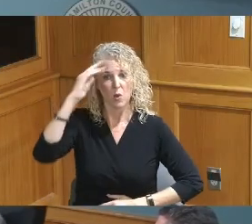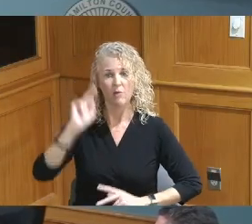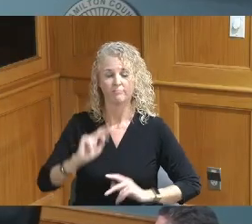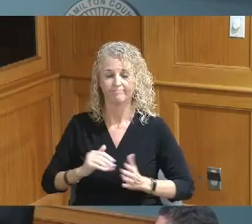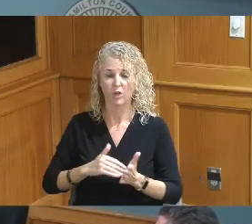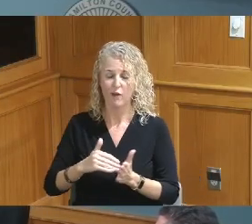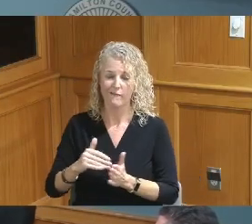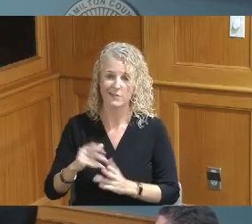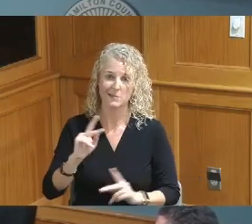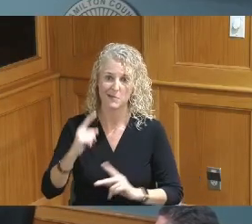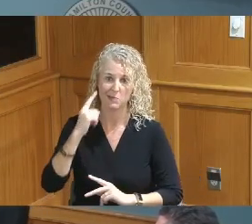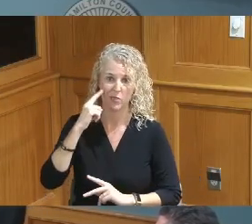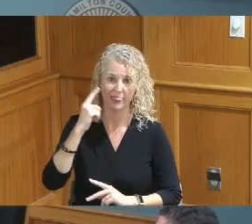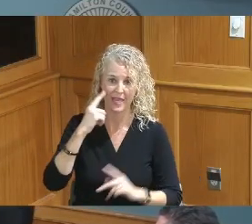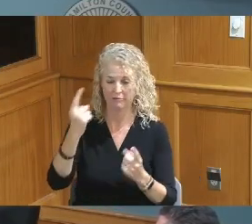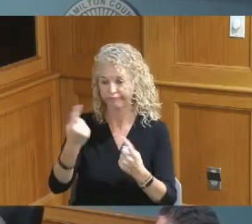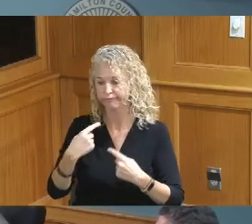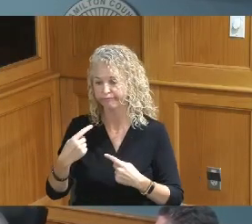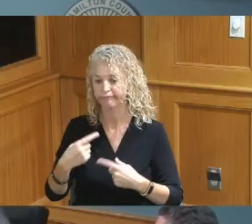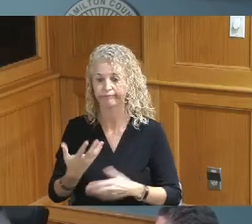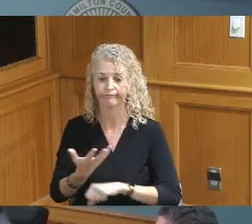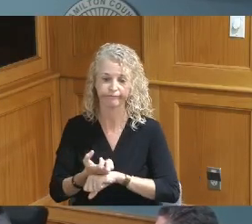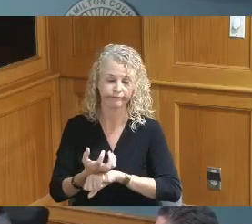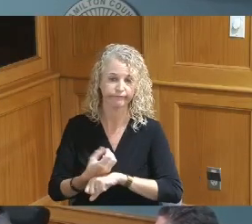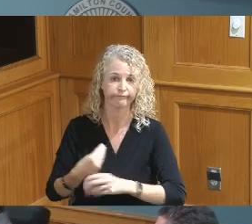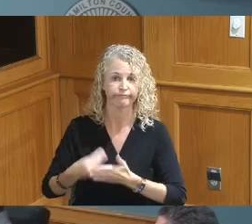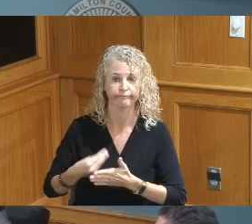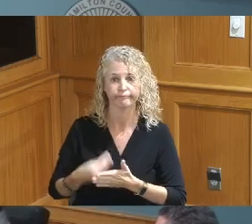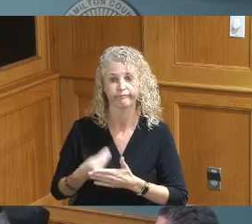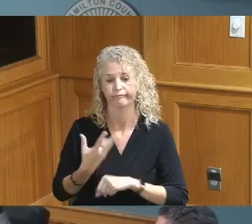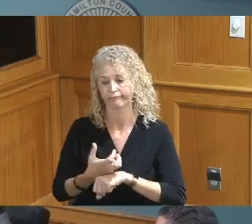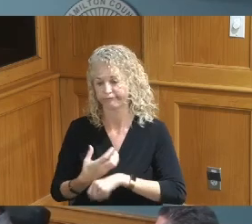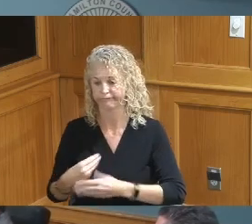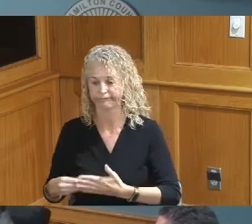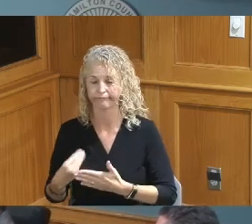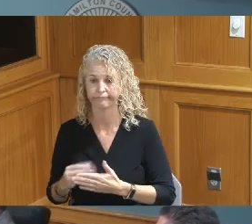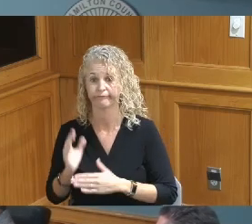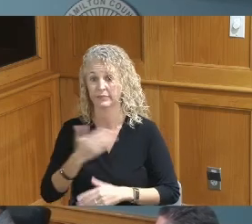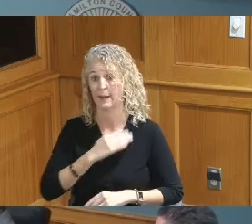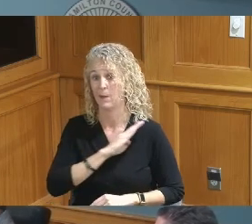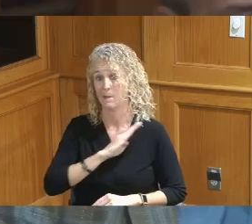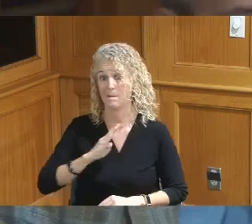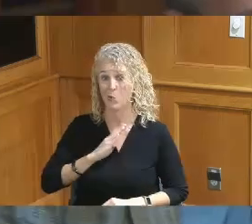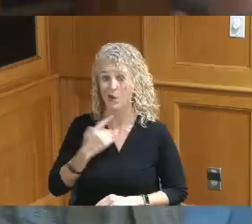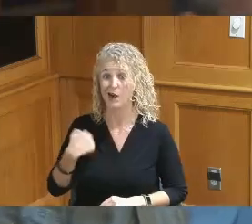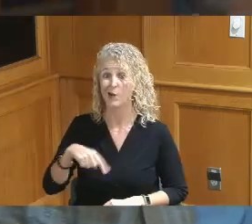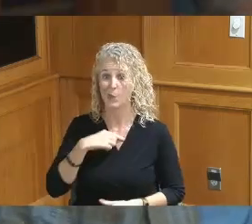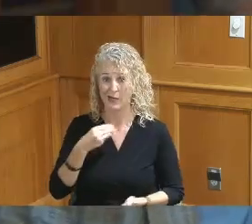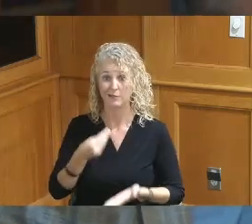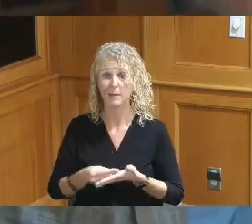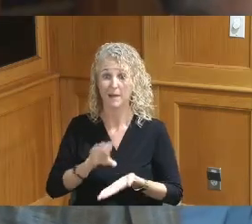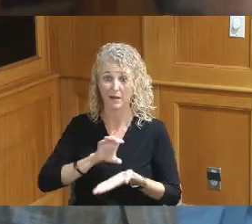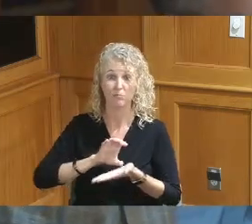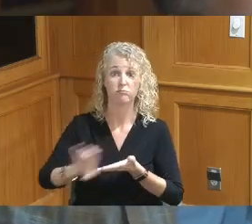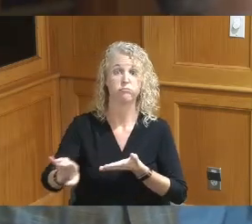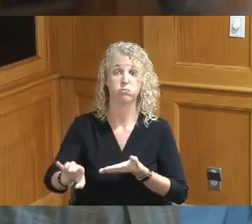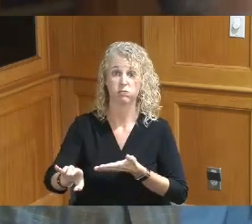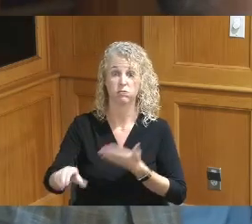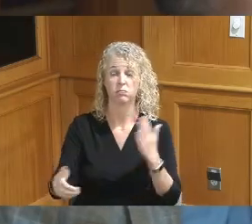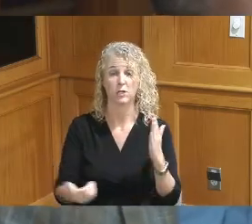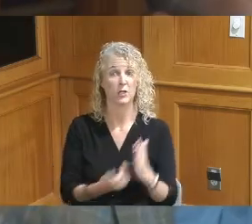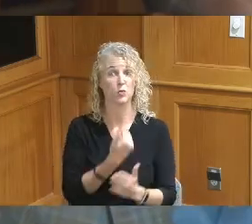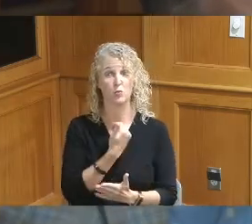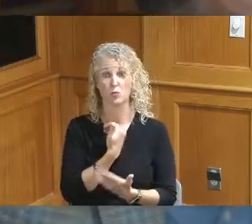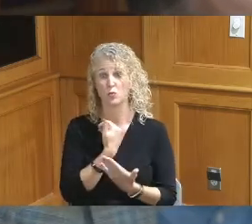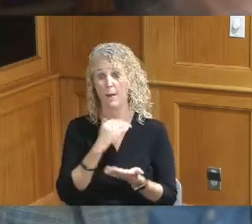lot of times, people come and ask us to put something up, and our board put up unprecedented